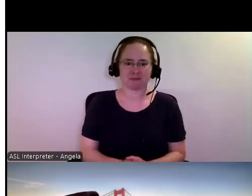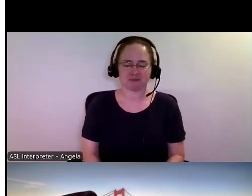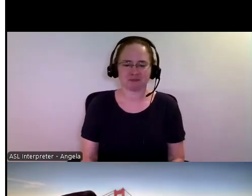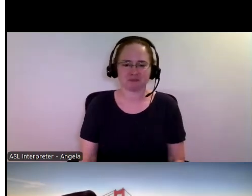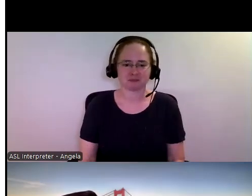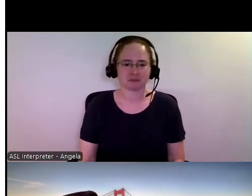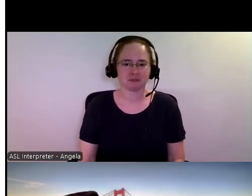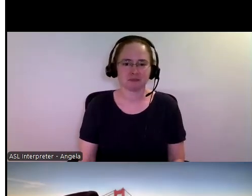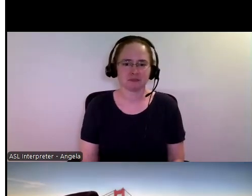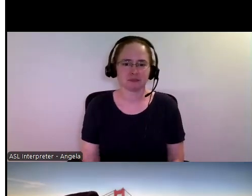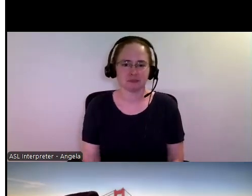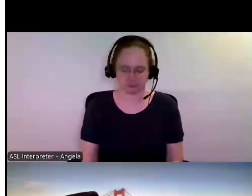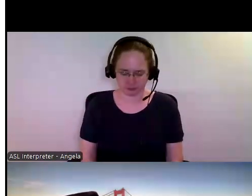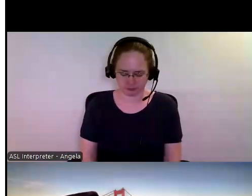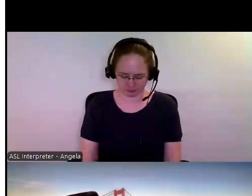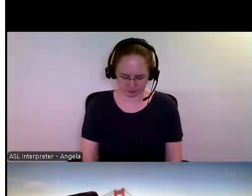slide.